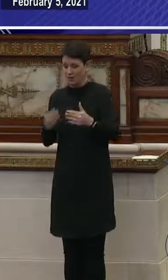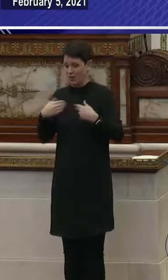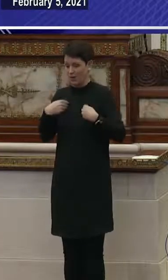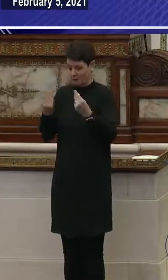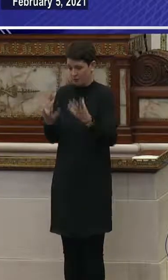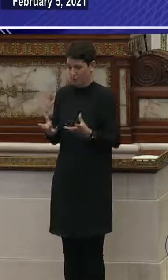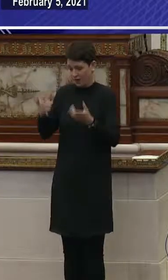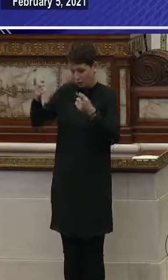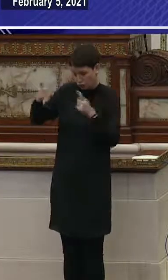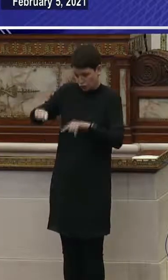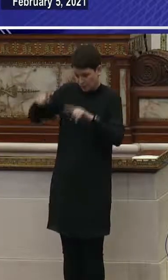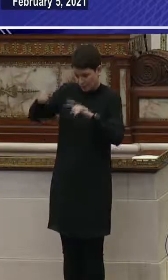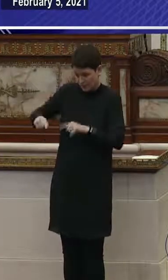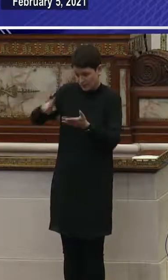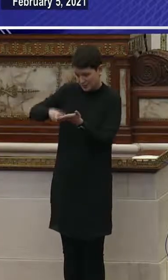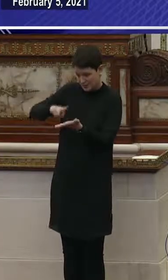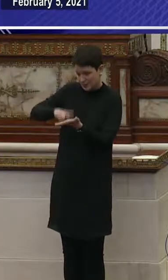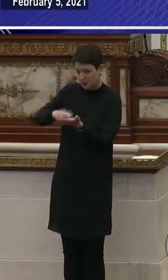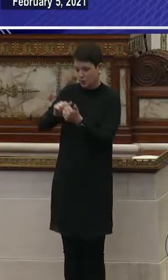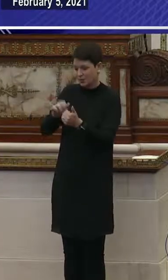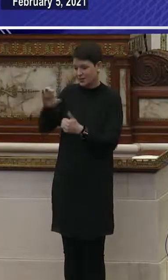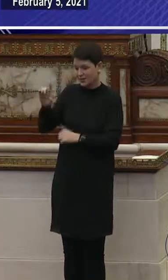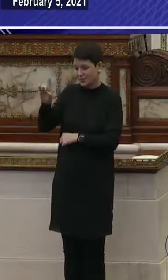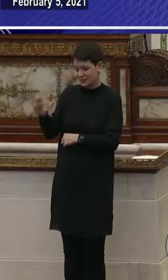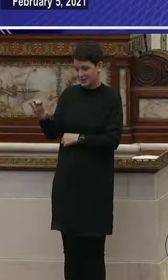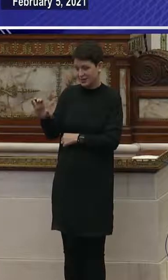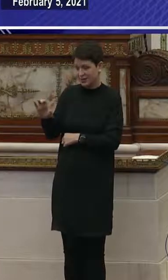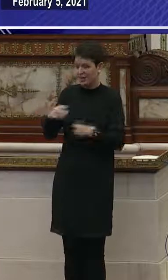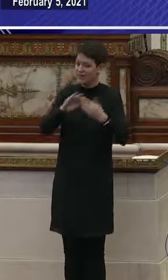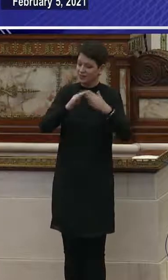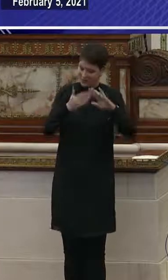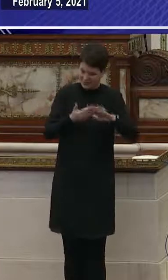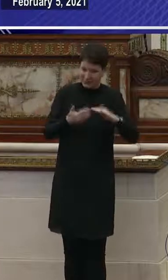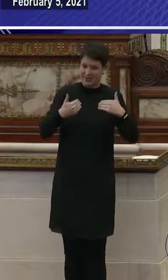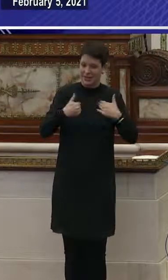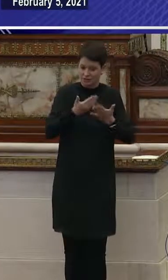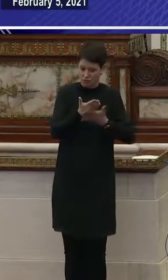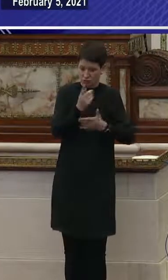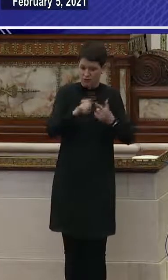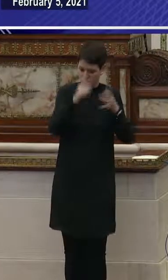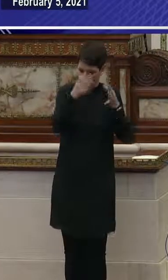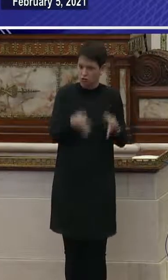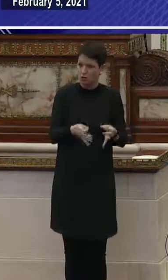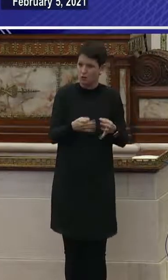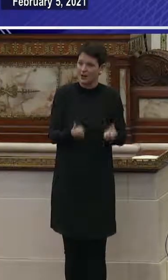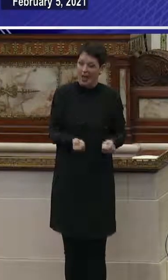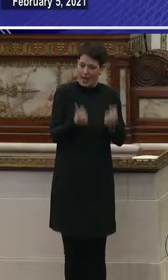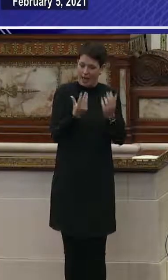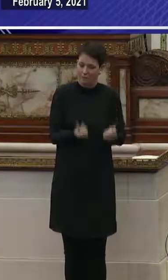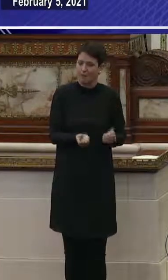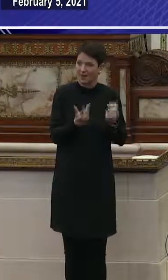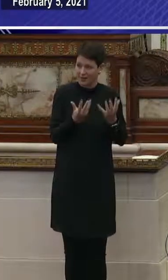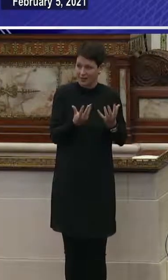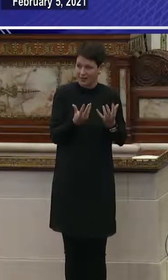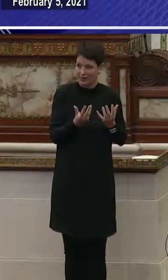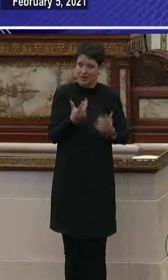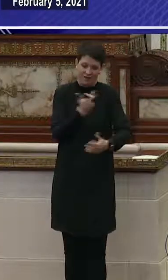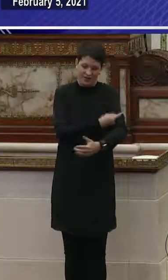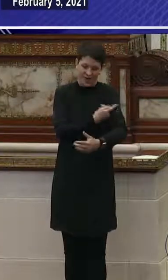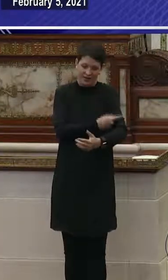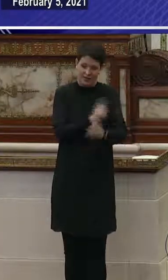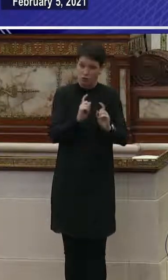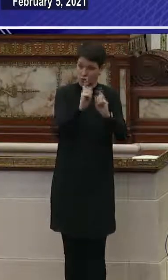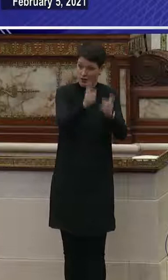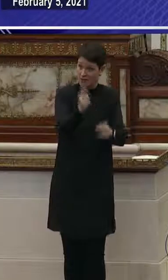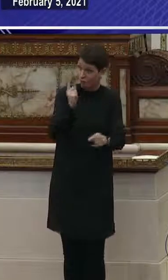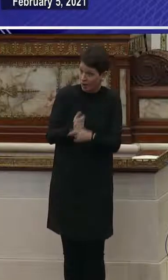provider agreement with the CDC, technically, the city has the right to determine the quantity of vaccines they're